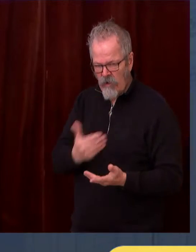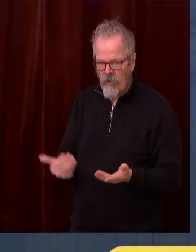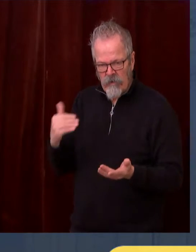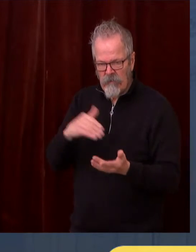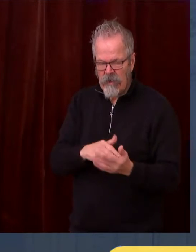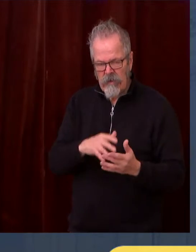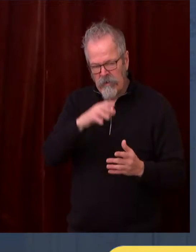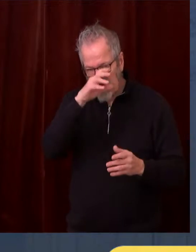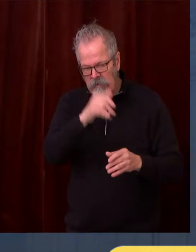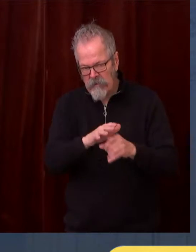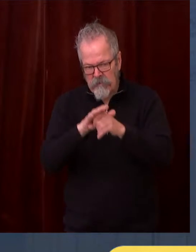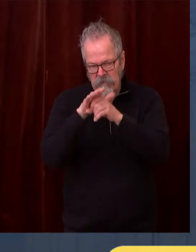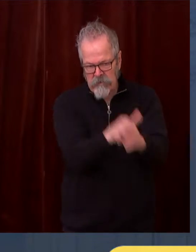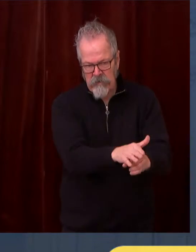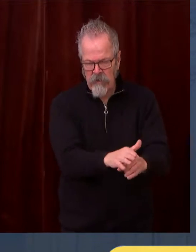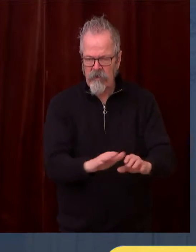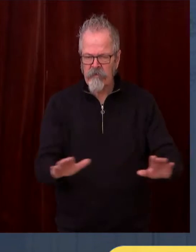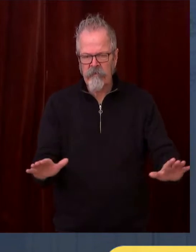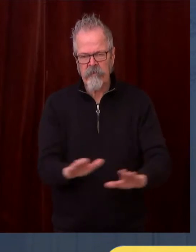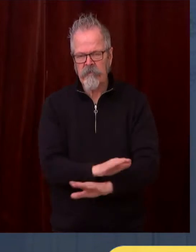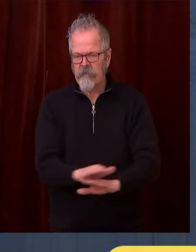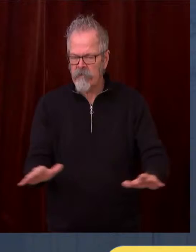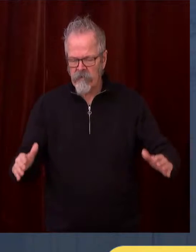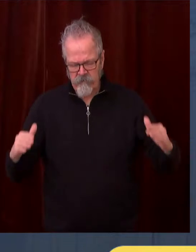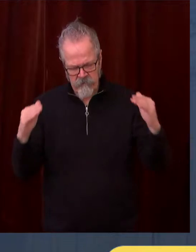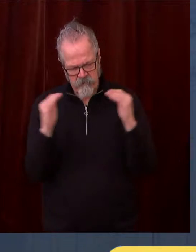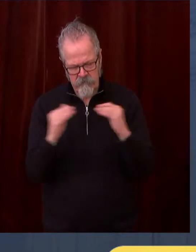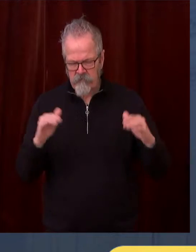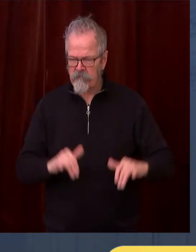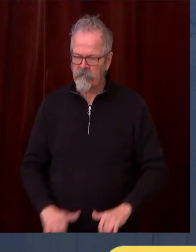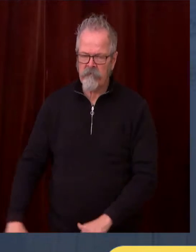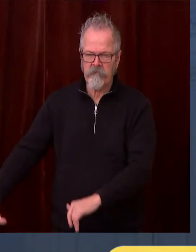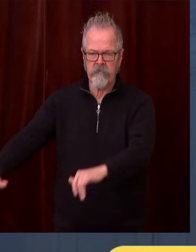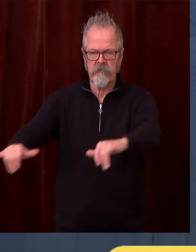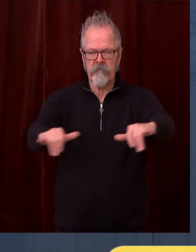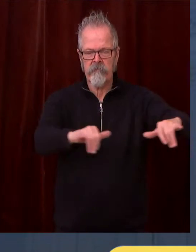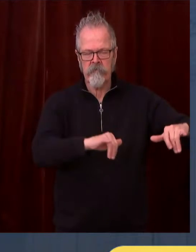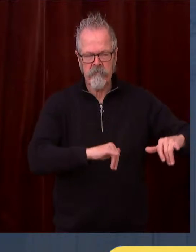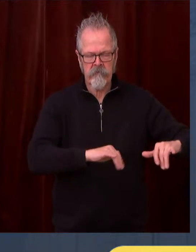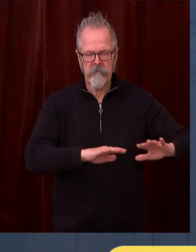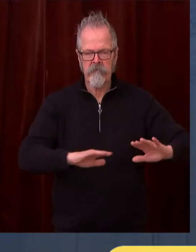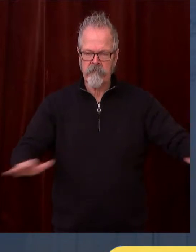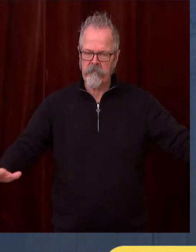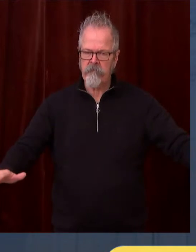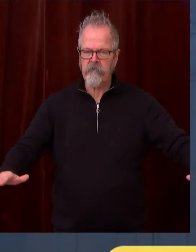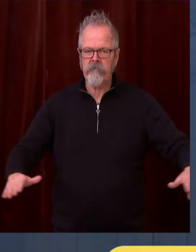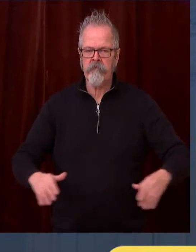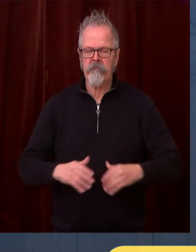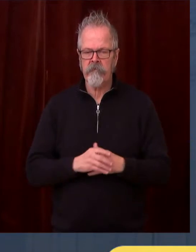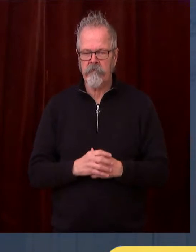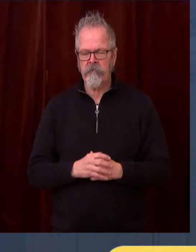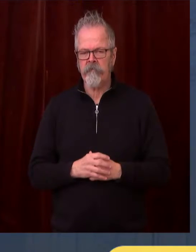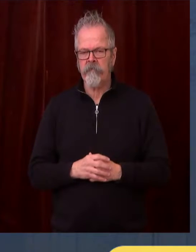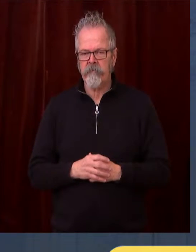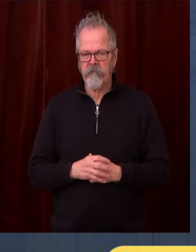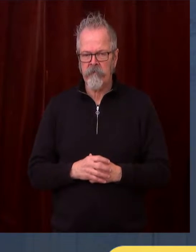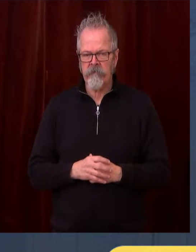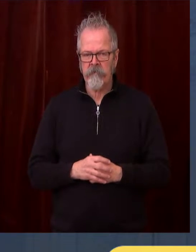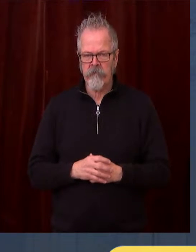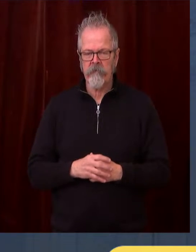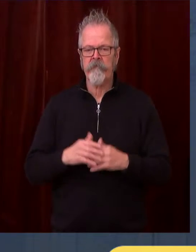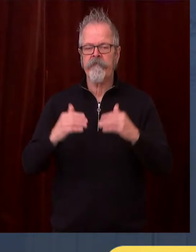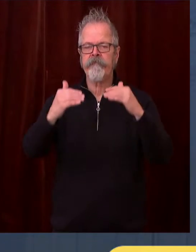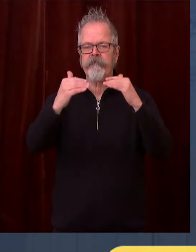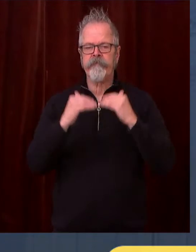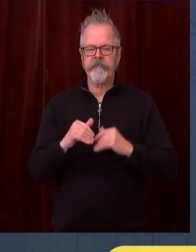All right, up next we'll go to Jim Camden with the spokesman review. Go ahead, Jim. Yes, Governor, I'm wondering what the priority is